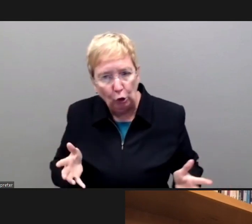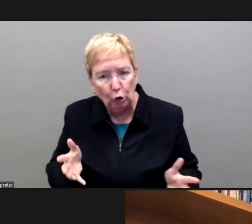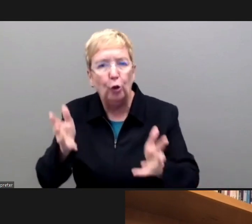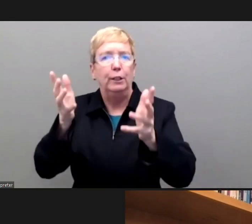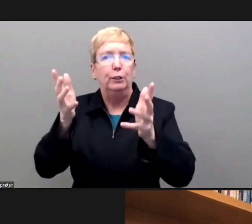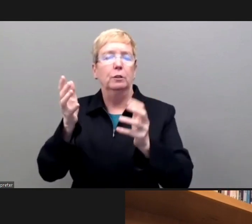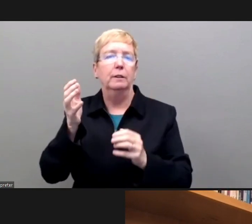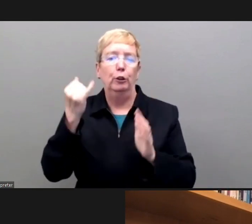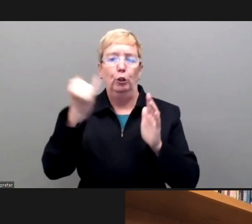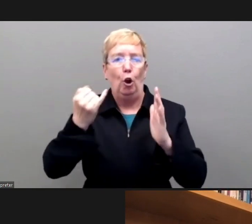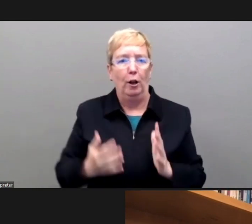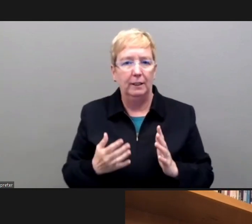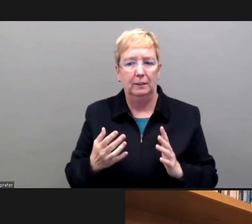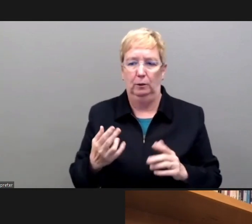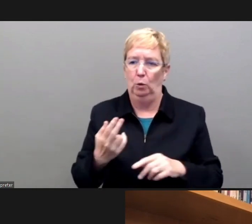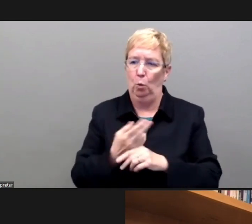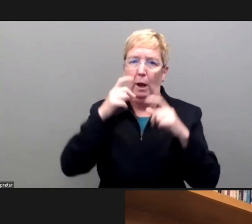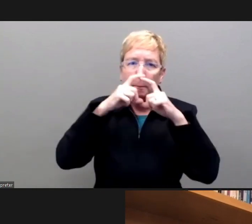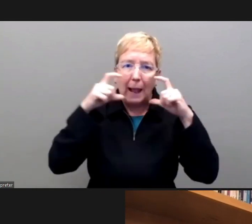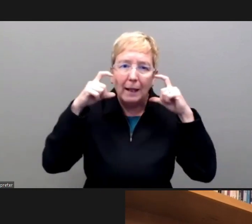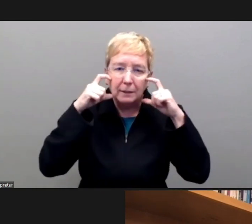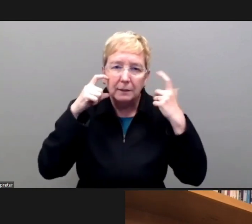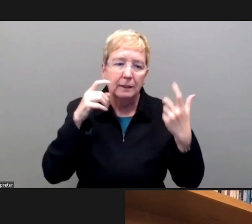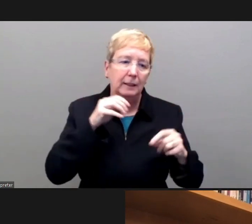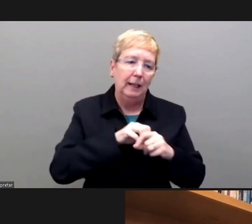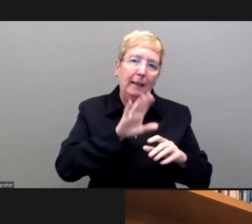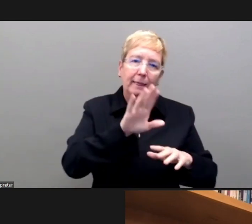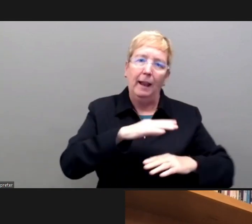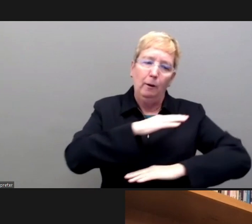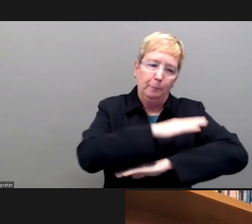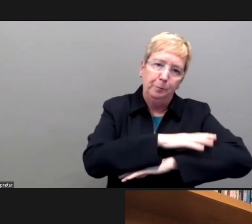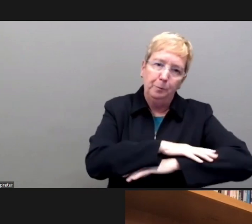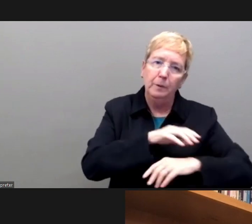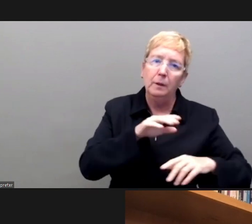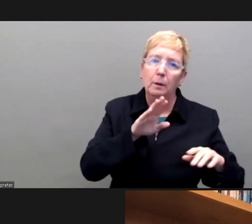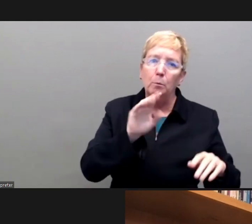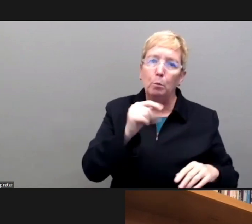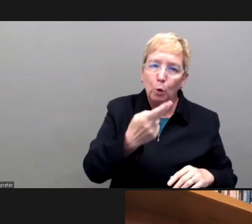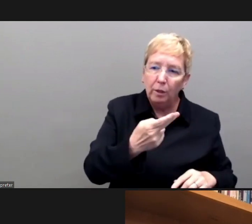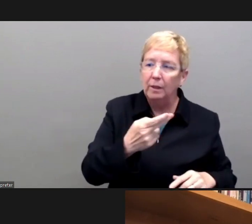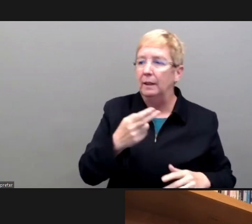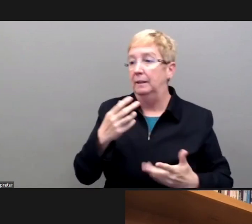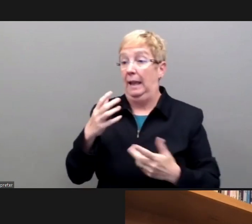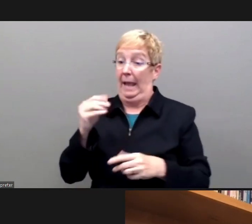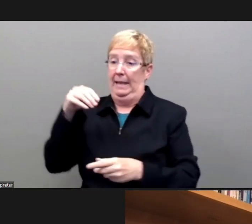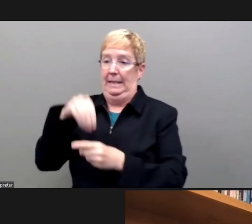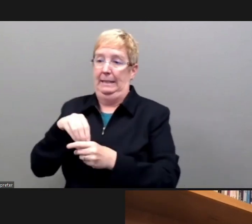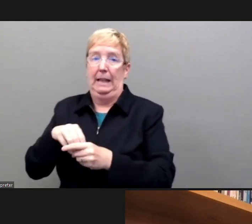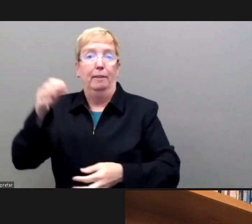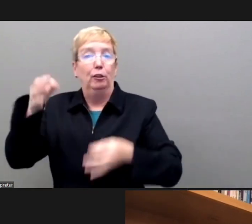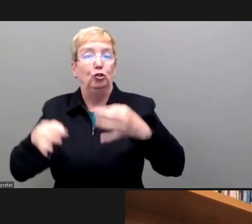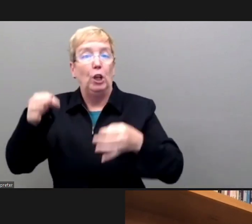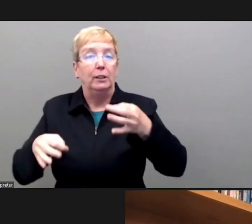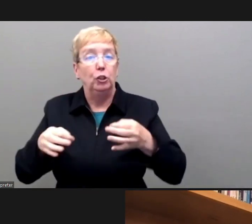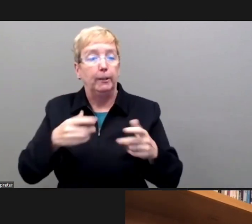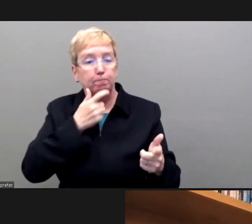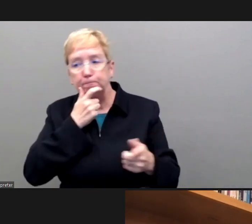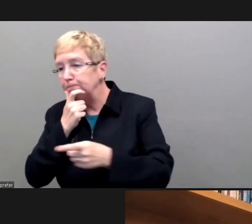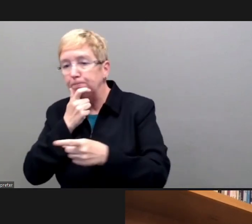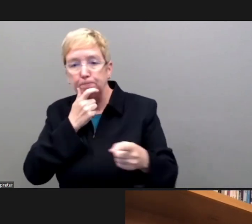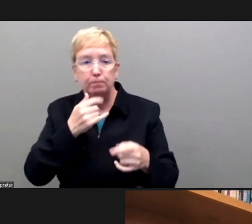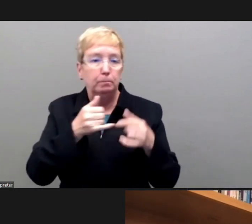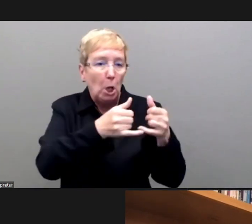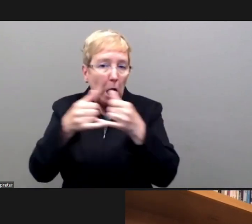outdoor booths and for anything that's indoors or judging. That would be required masks that we have, oversight